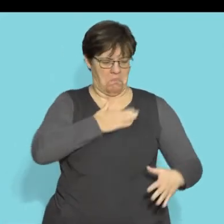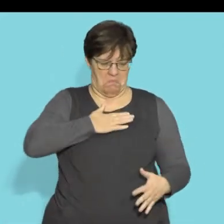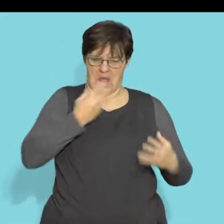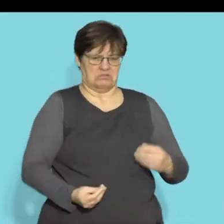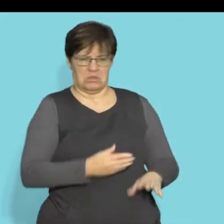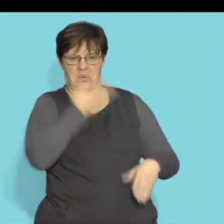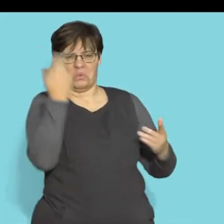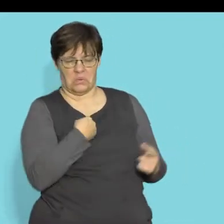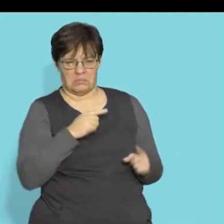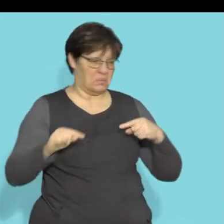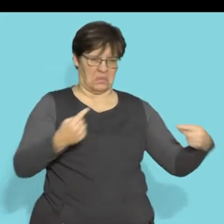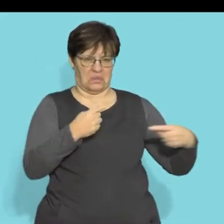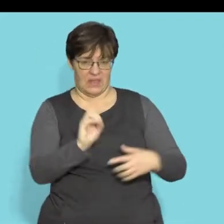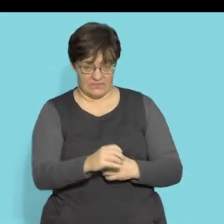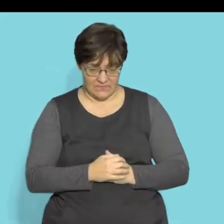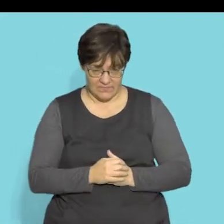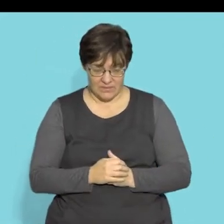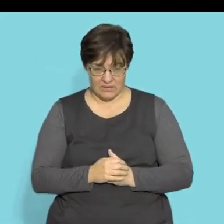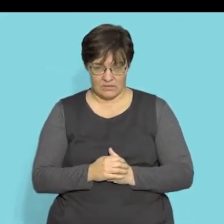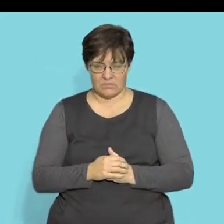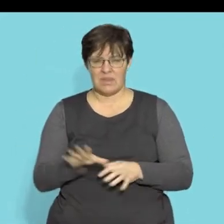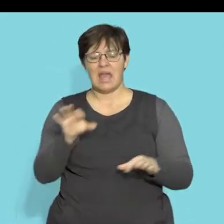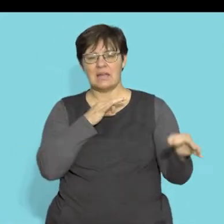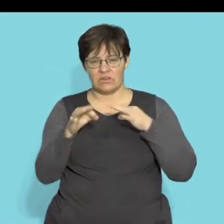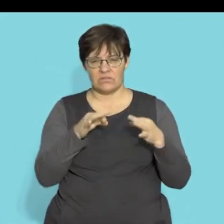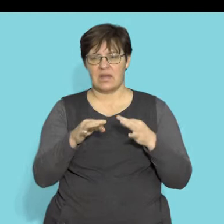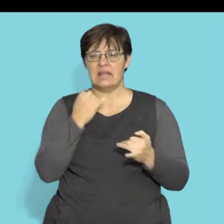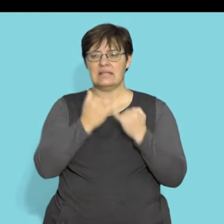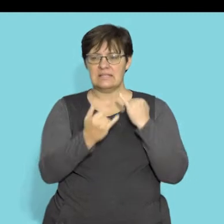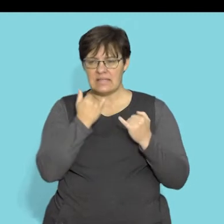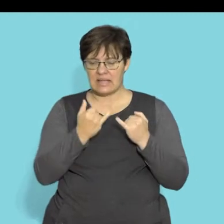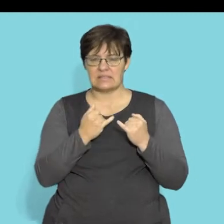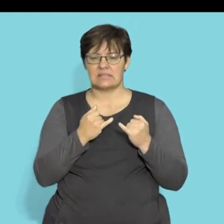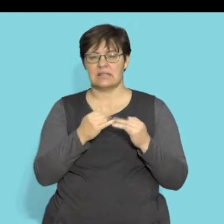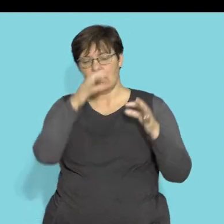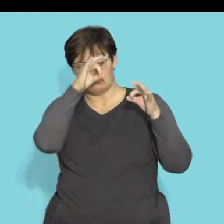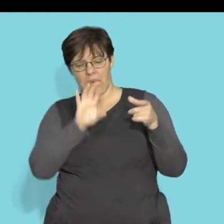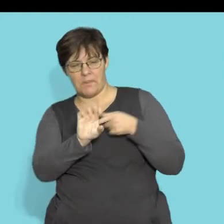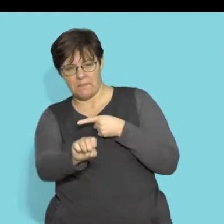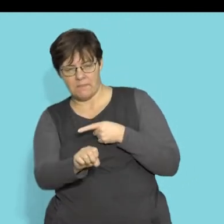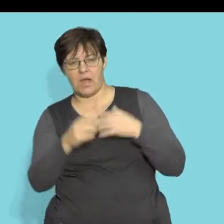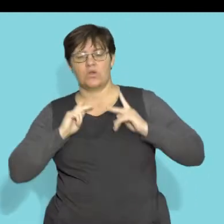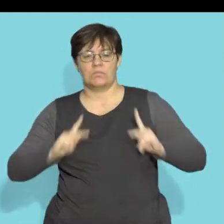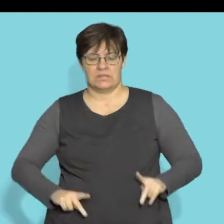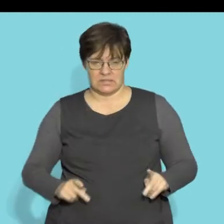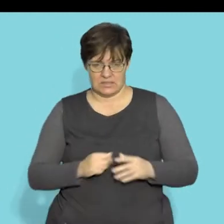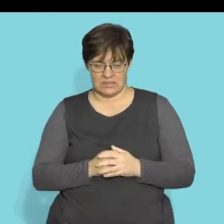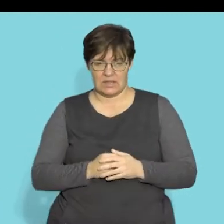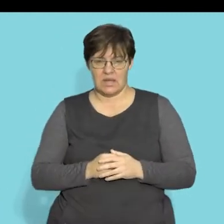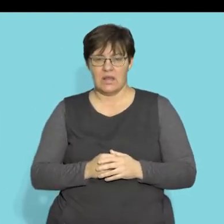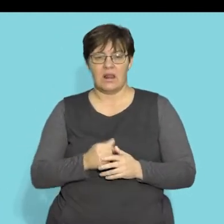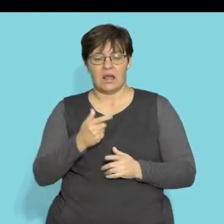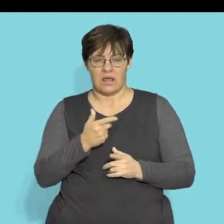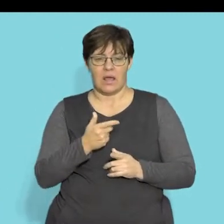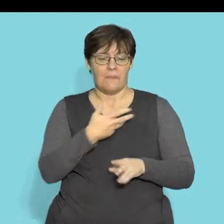disputed. Let's read further. Describe sex determination in humans and explain how blood